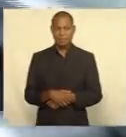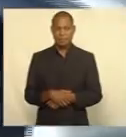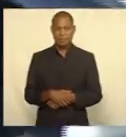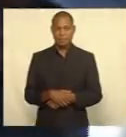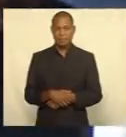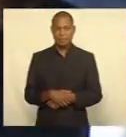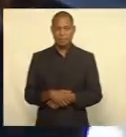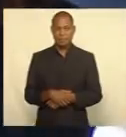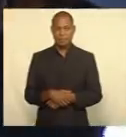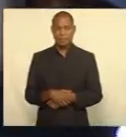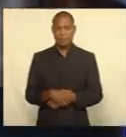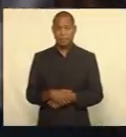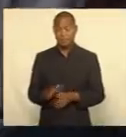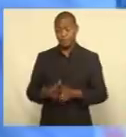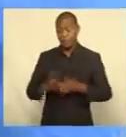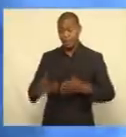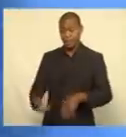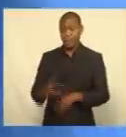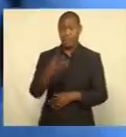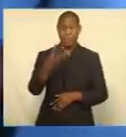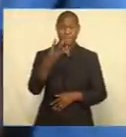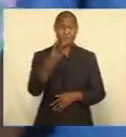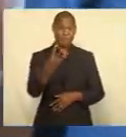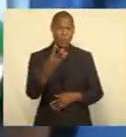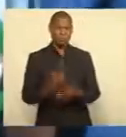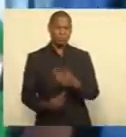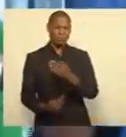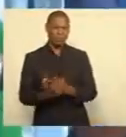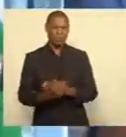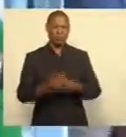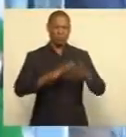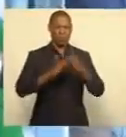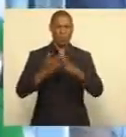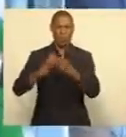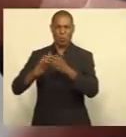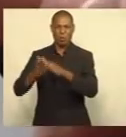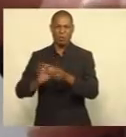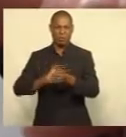As of now, there are 4 cases of community transmissions in Fiji.